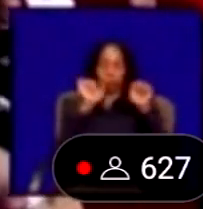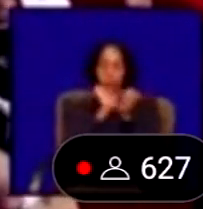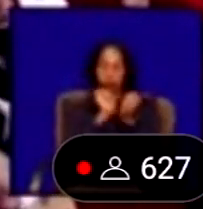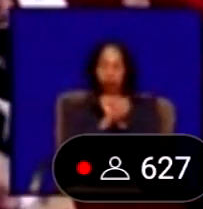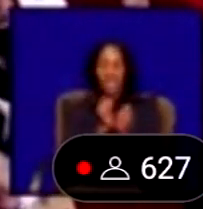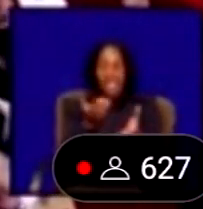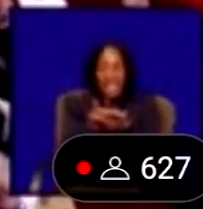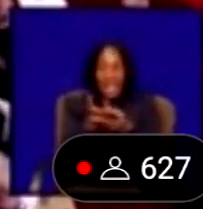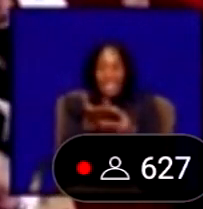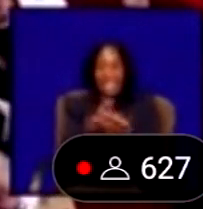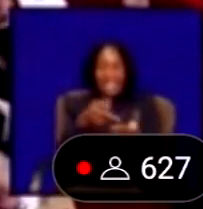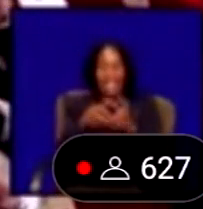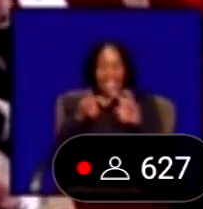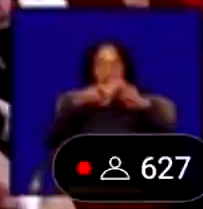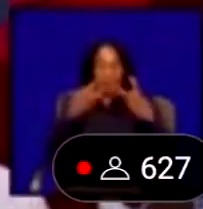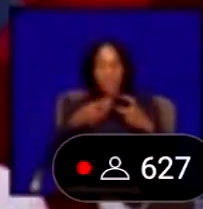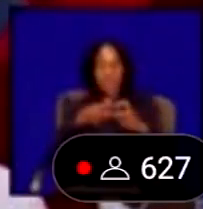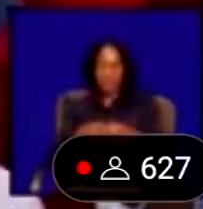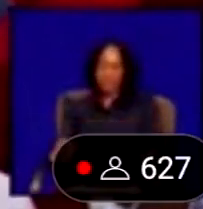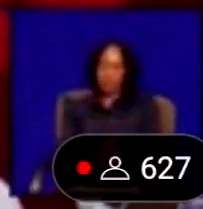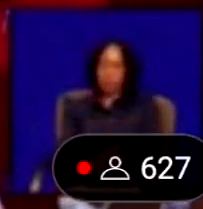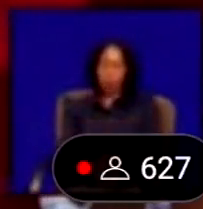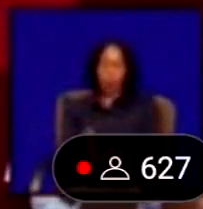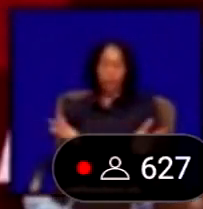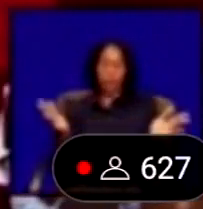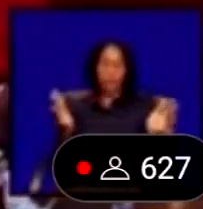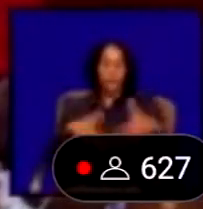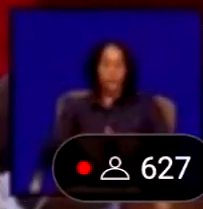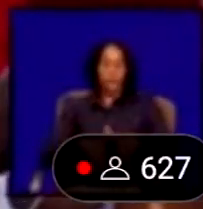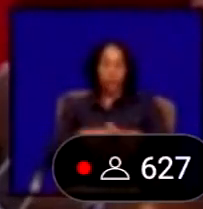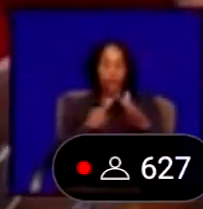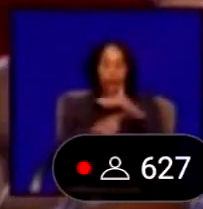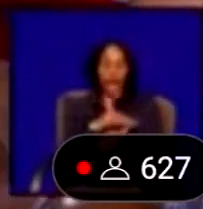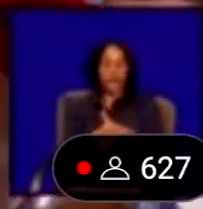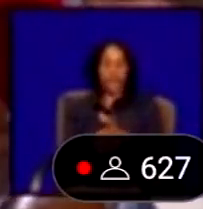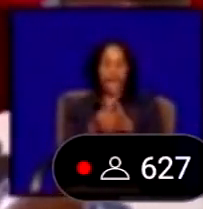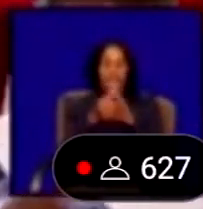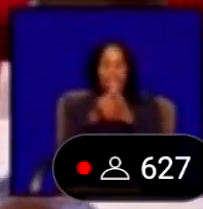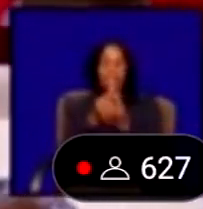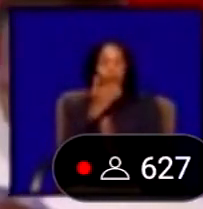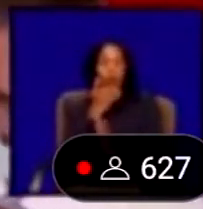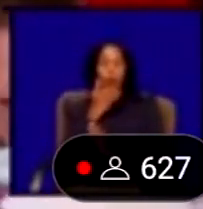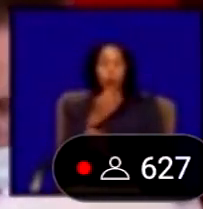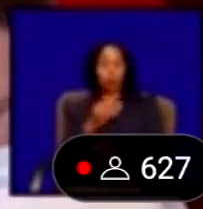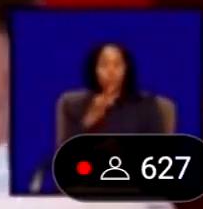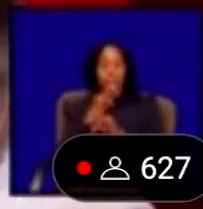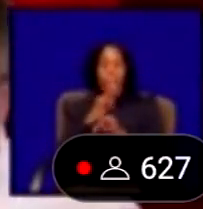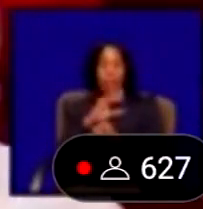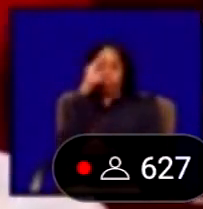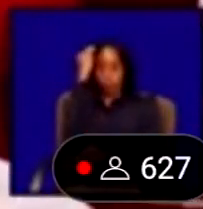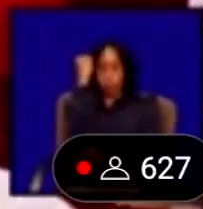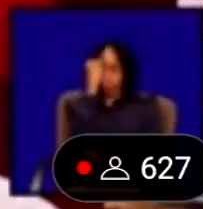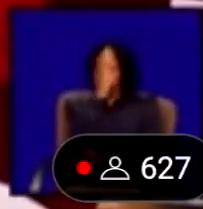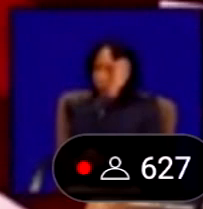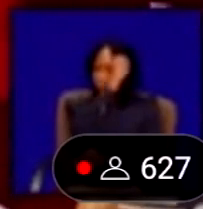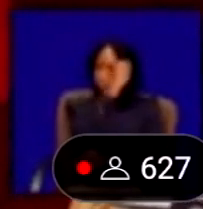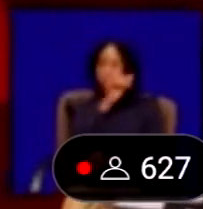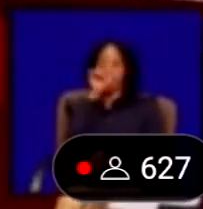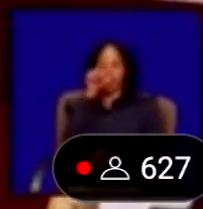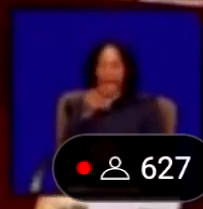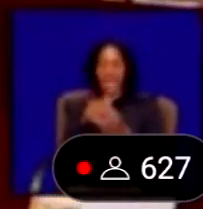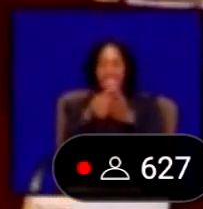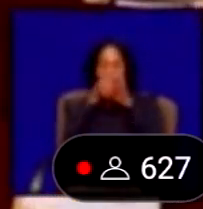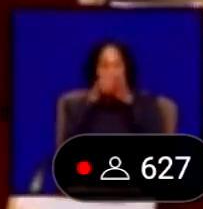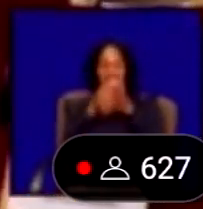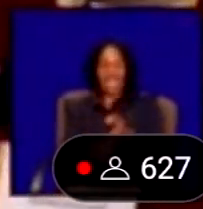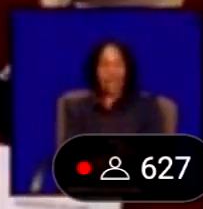has completely collapsed under the leadership of Mr. Becky Cele, leading to the collapse of